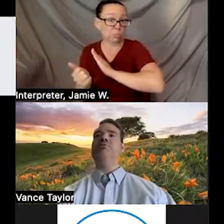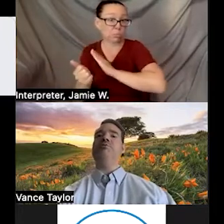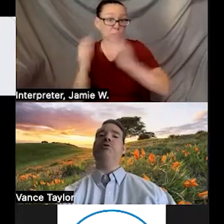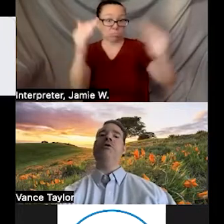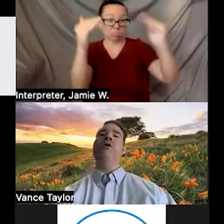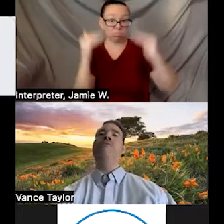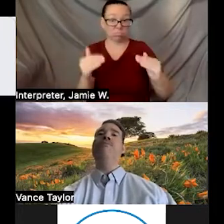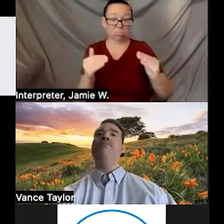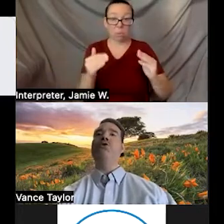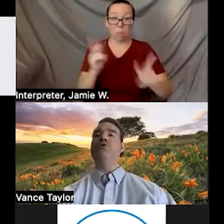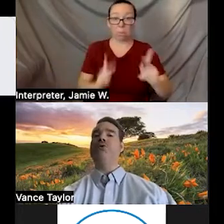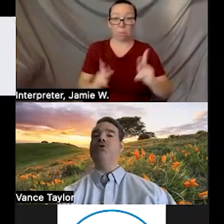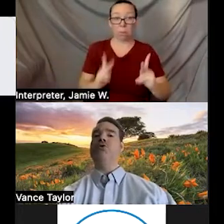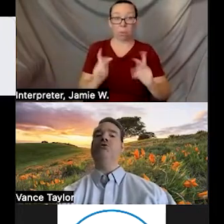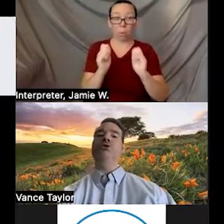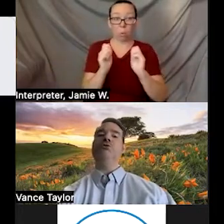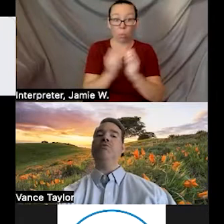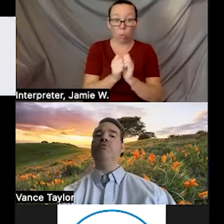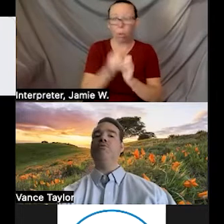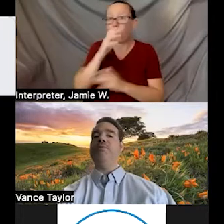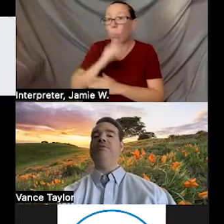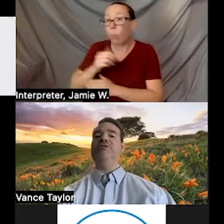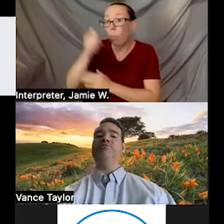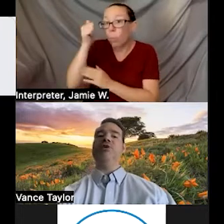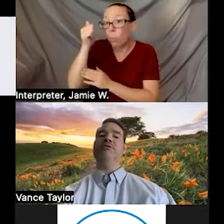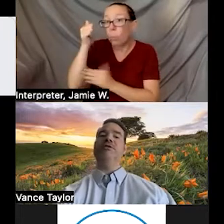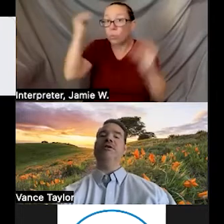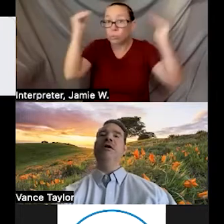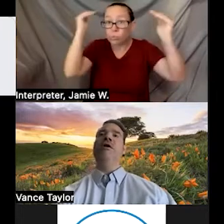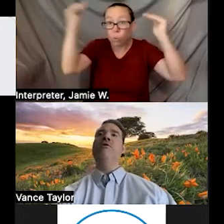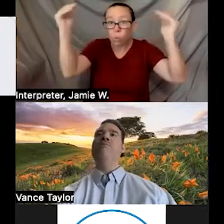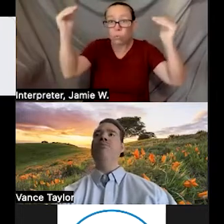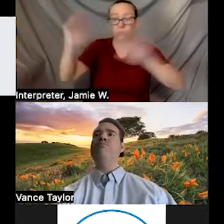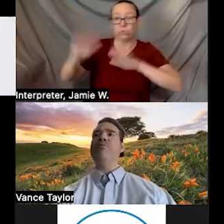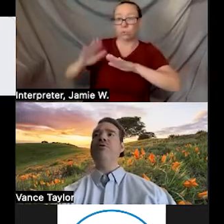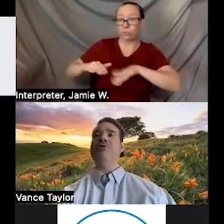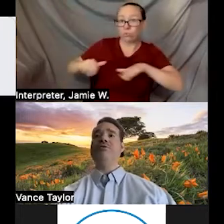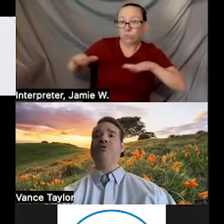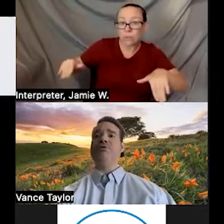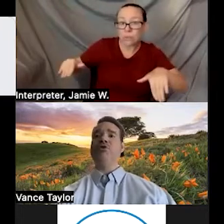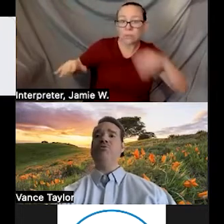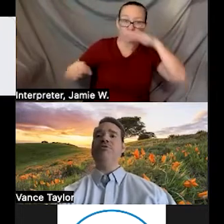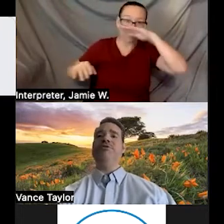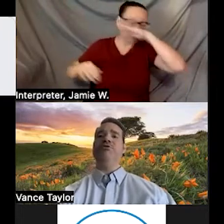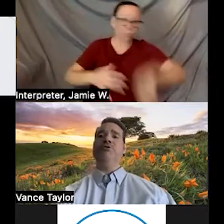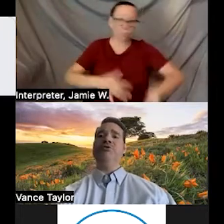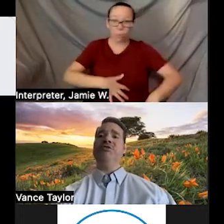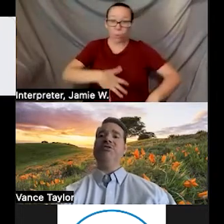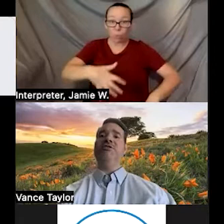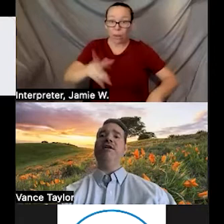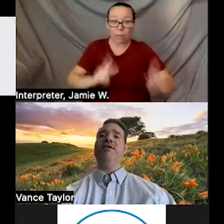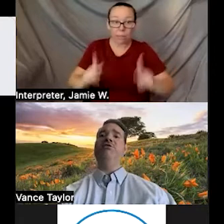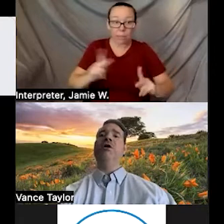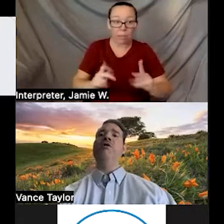you see people that are older adults, children, women in late stages of pregnancy, people that are experiencing homelessness or